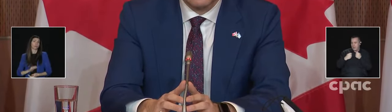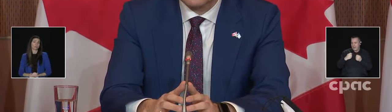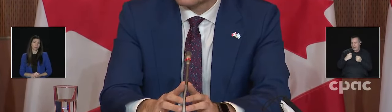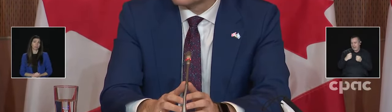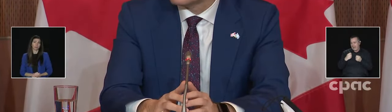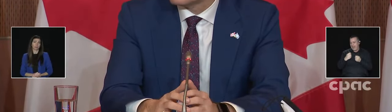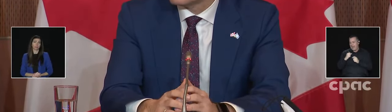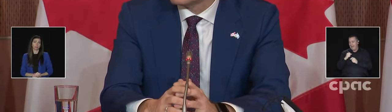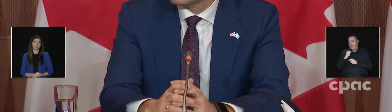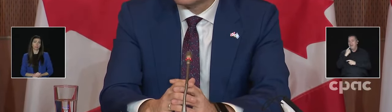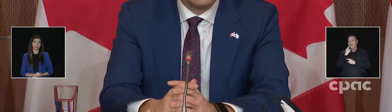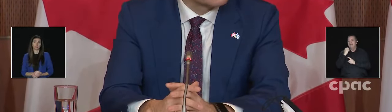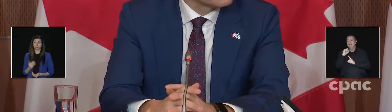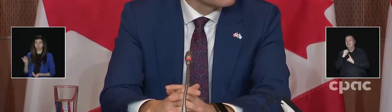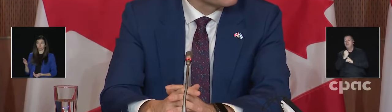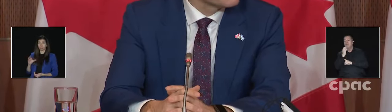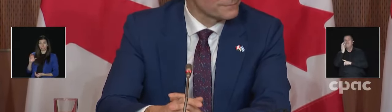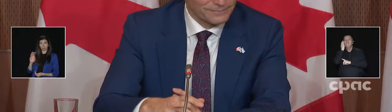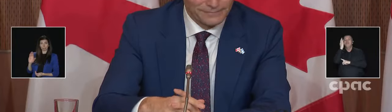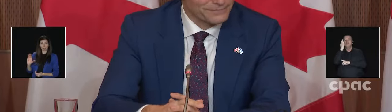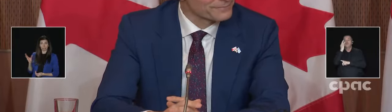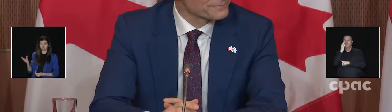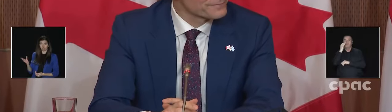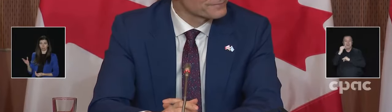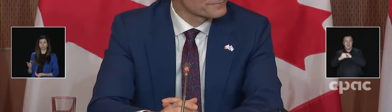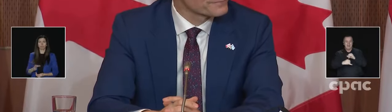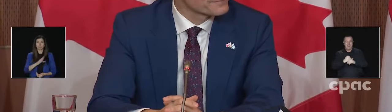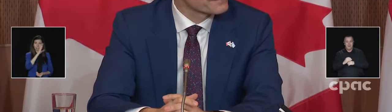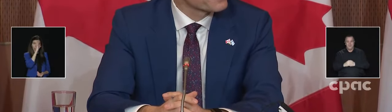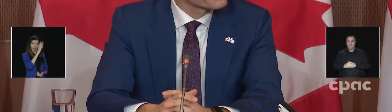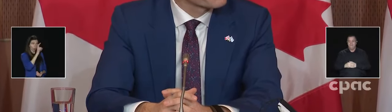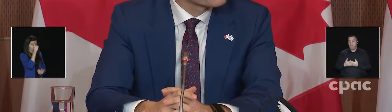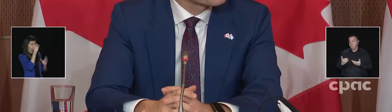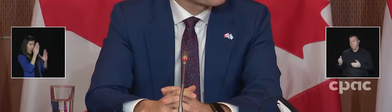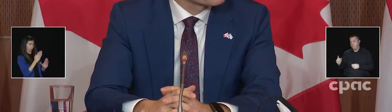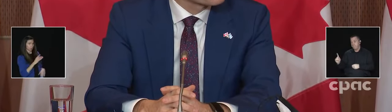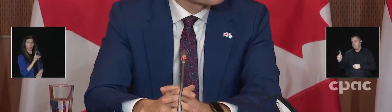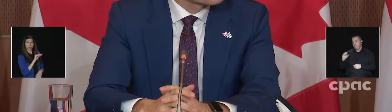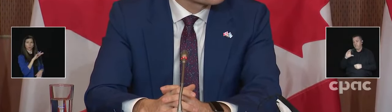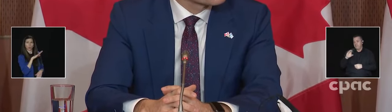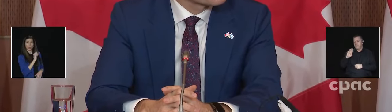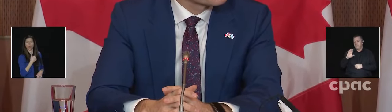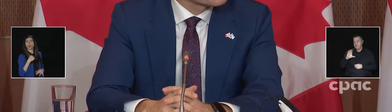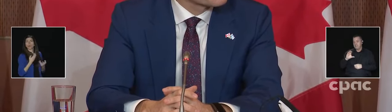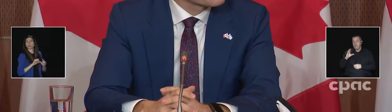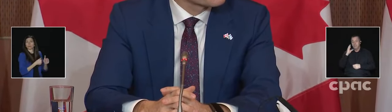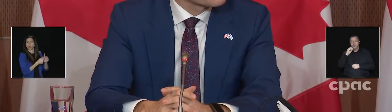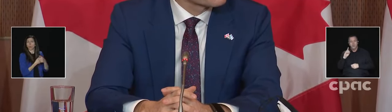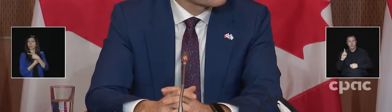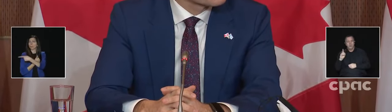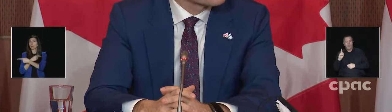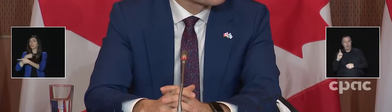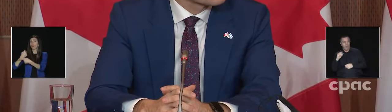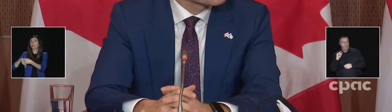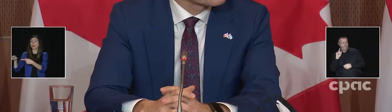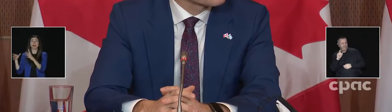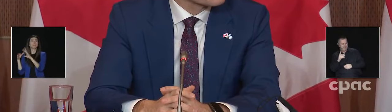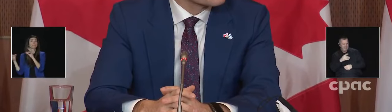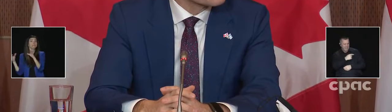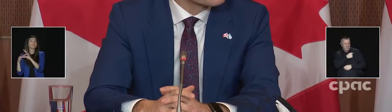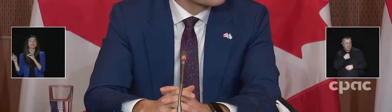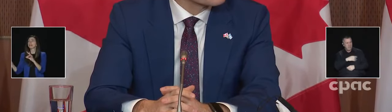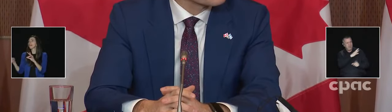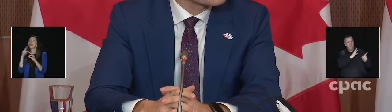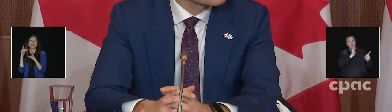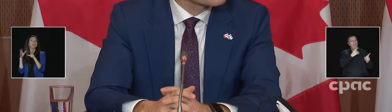Tom Perry with CBC. Hi, Minister Duclos. It's actually a follow-up on that. What China is alleging is that an outbreak of